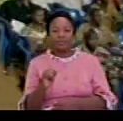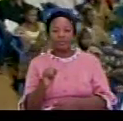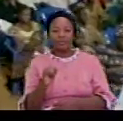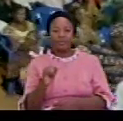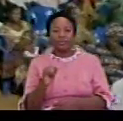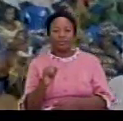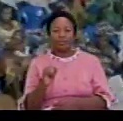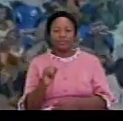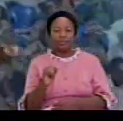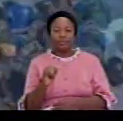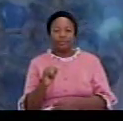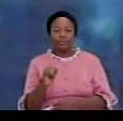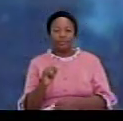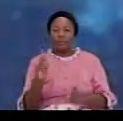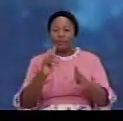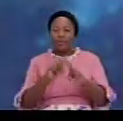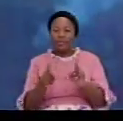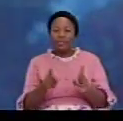But as